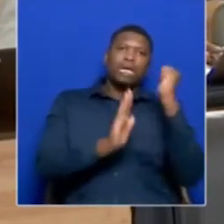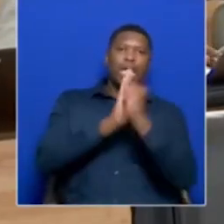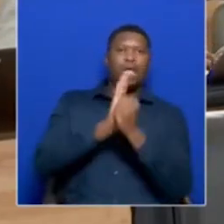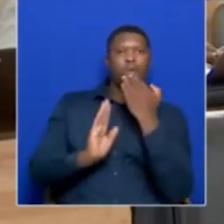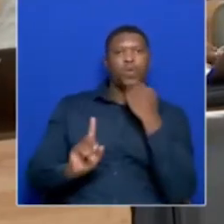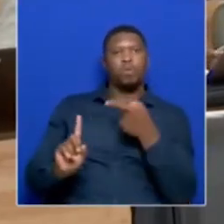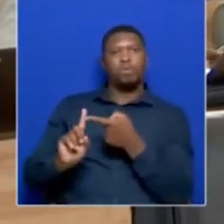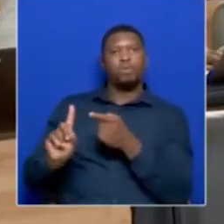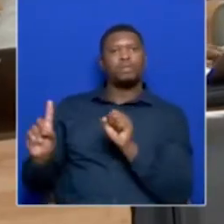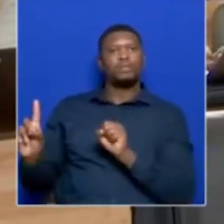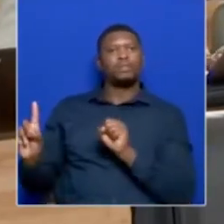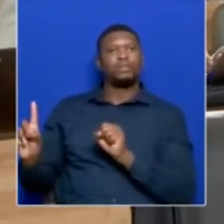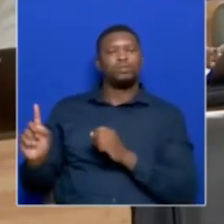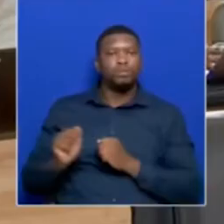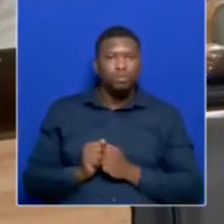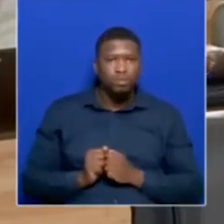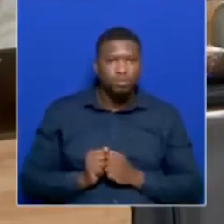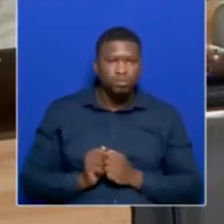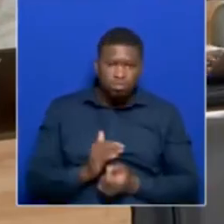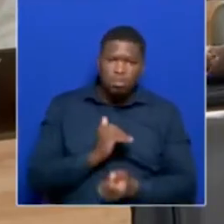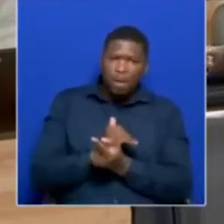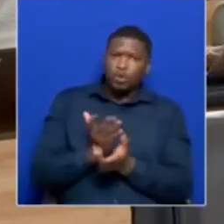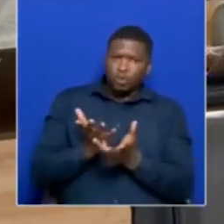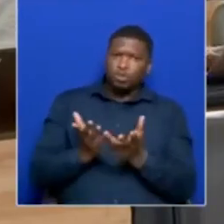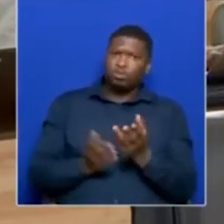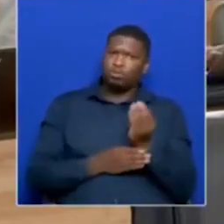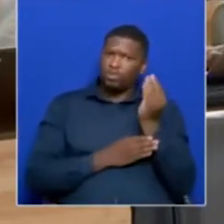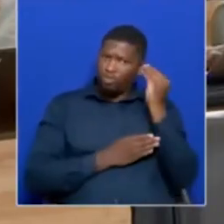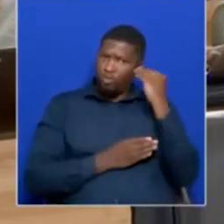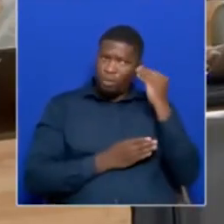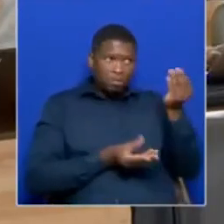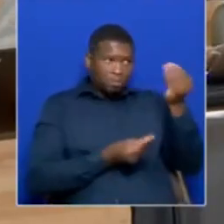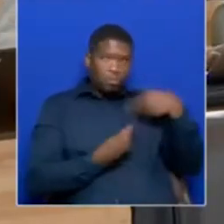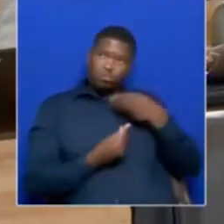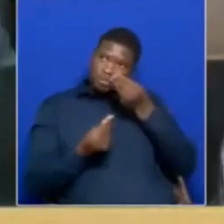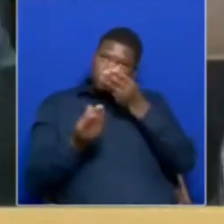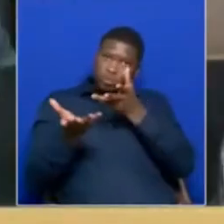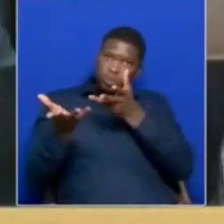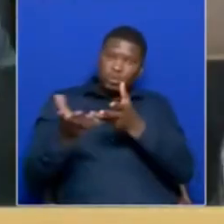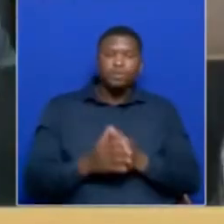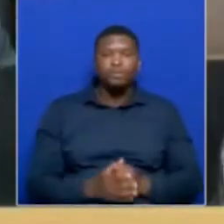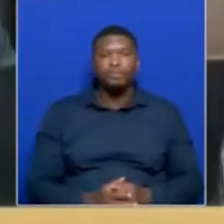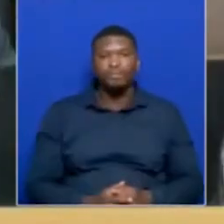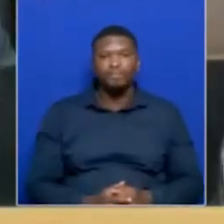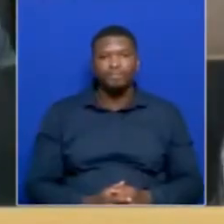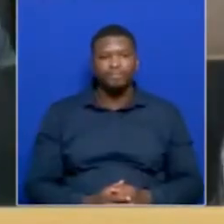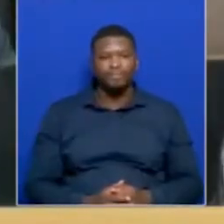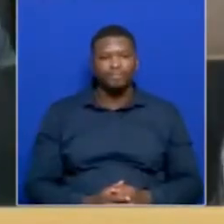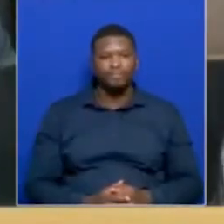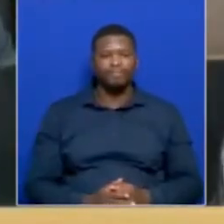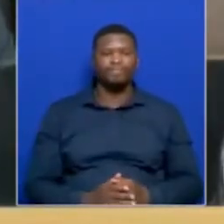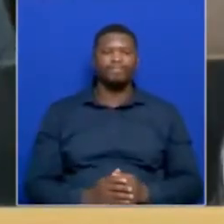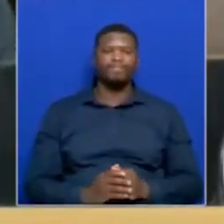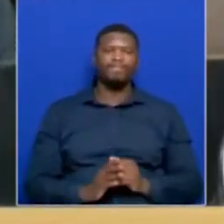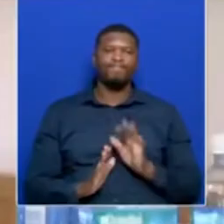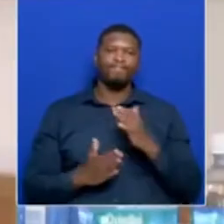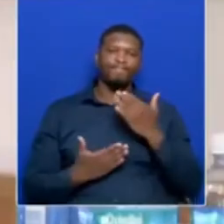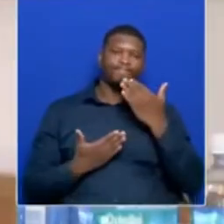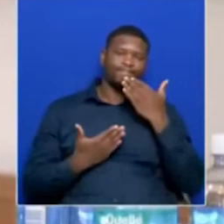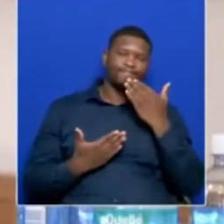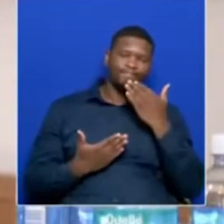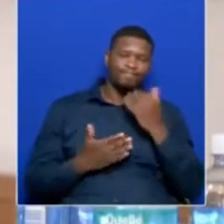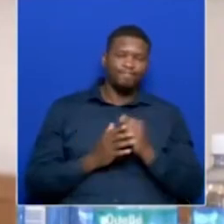That is how the information came about. Yes, thank you, witness. Yes, Ms. Silva. Thank you,